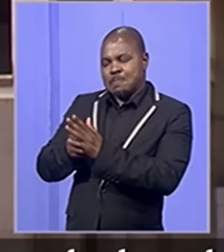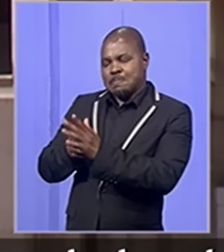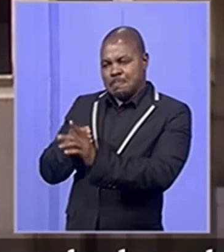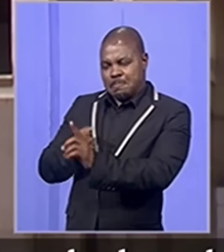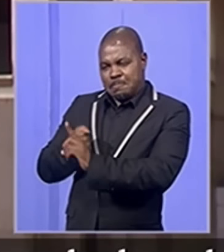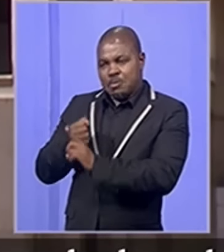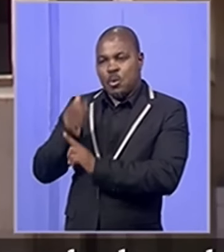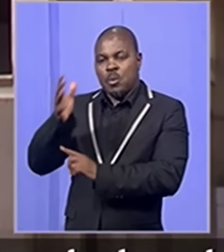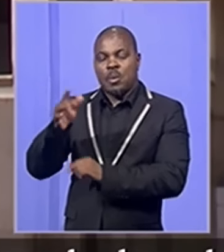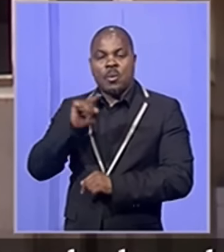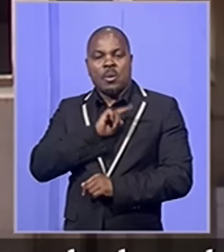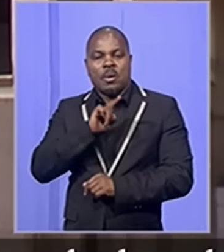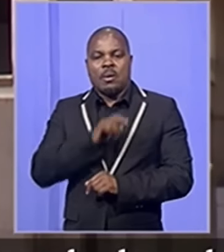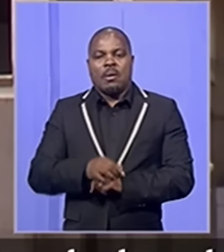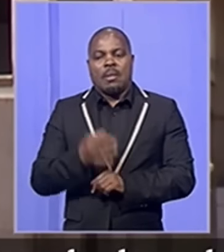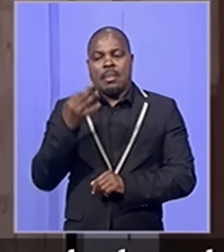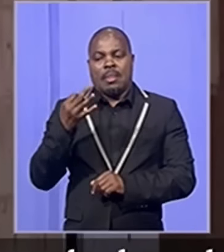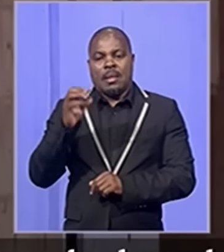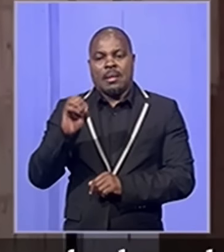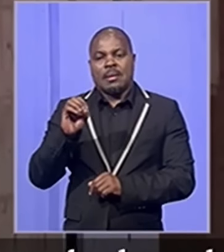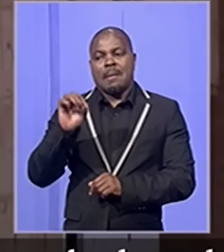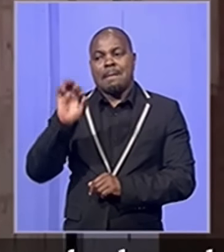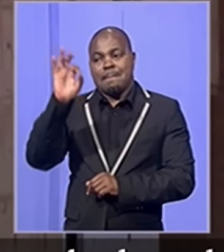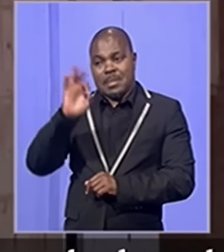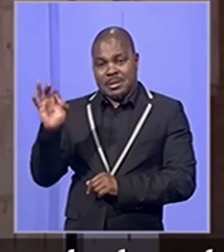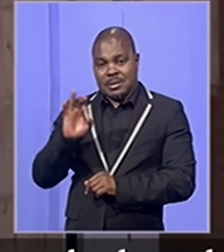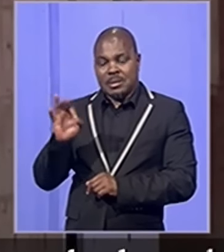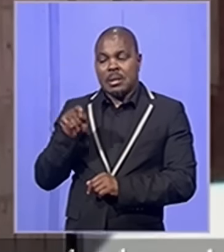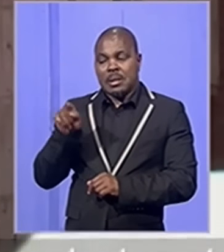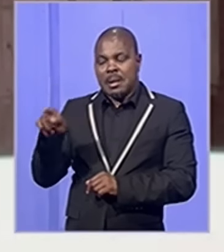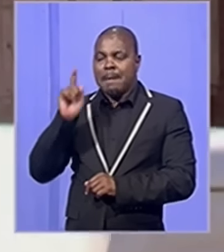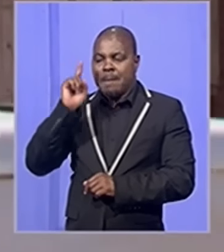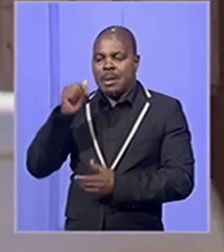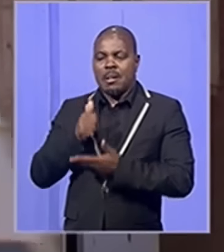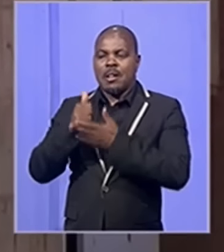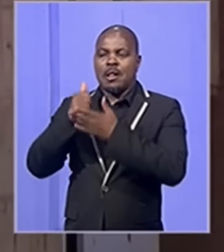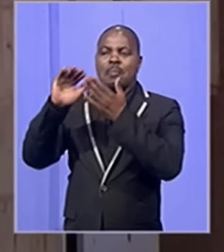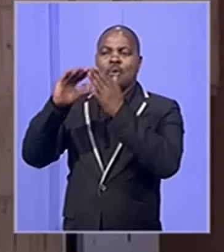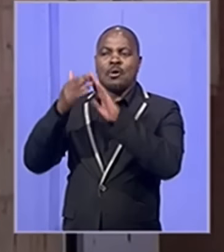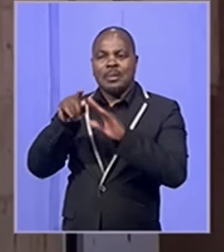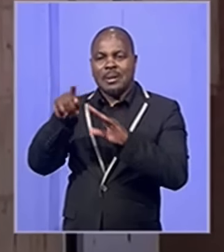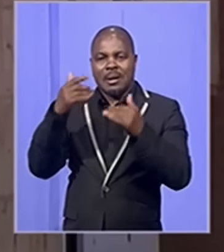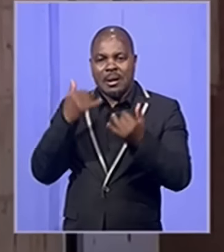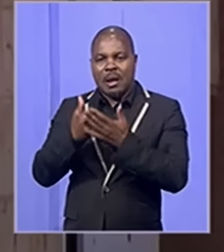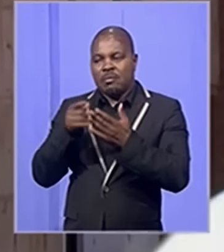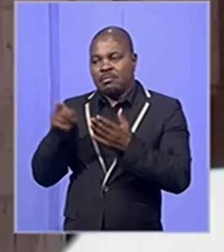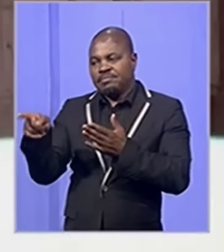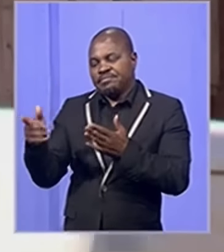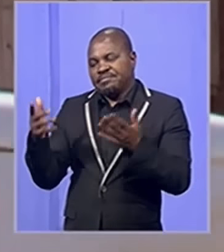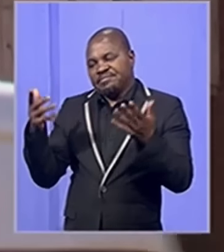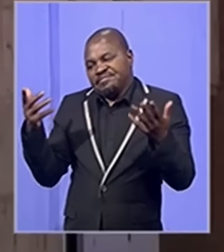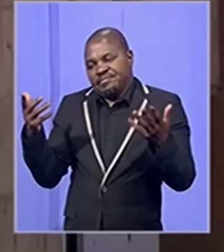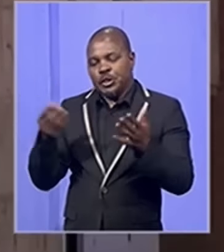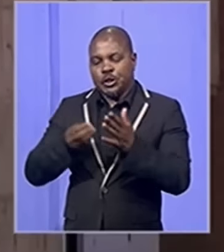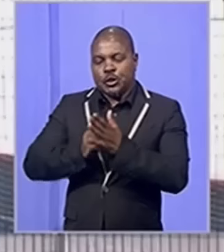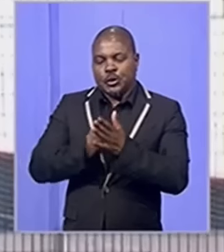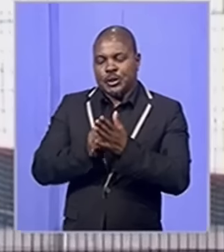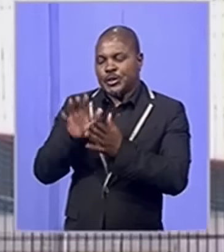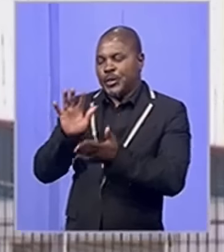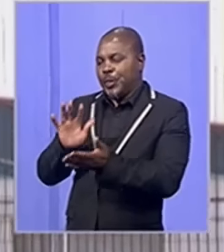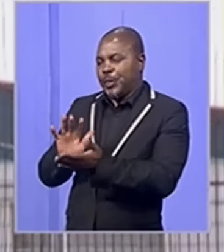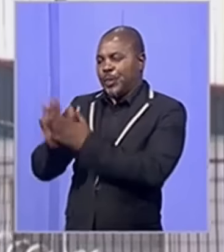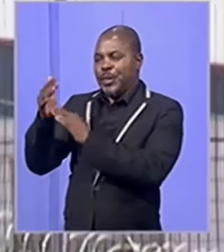ntlha diperesente di le 30 tseo di neng di ikaeletswe go thusa baagi jaanong di kgotlhetswe ke segongwana sa disenyi.